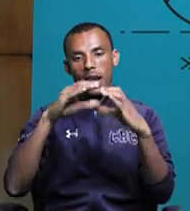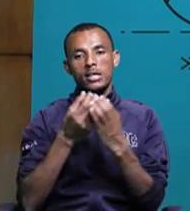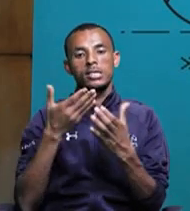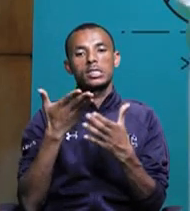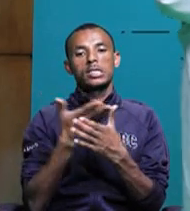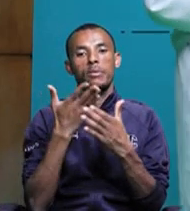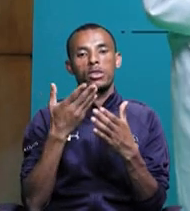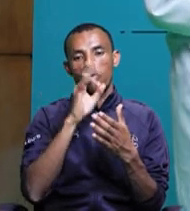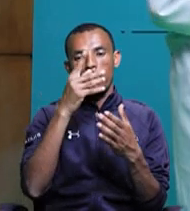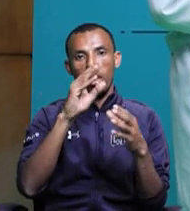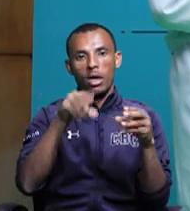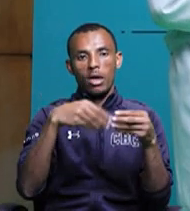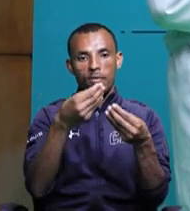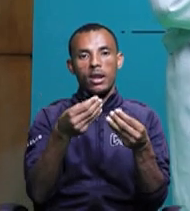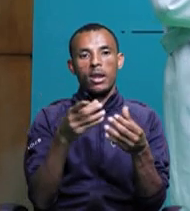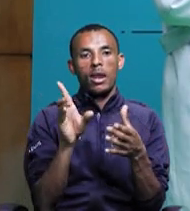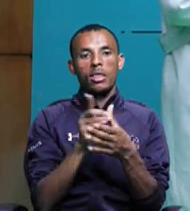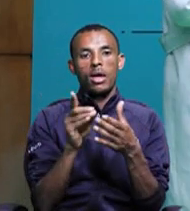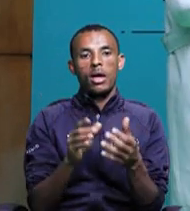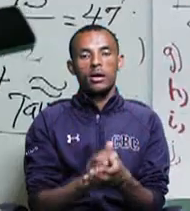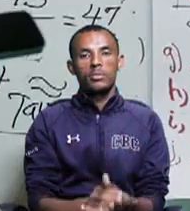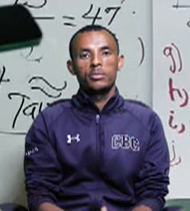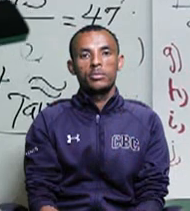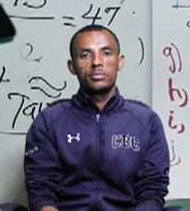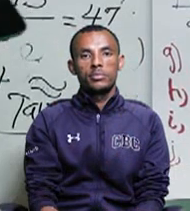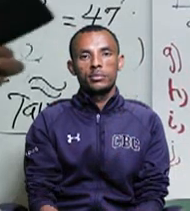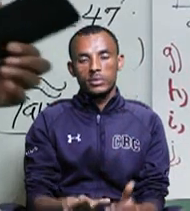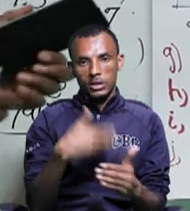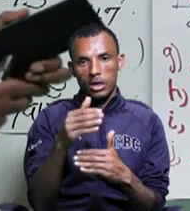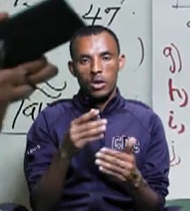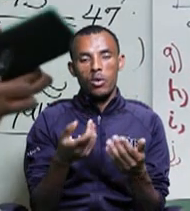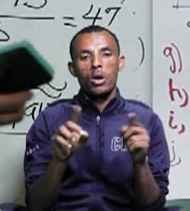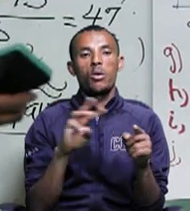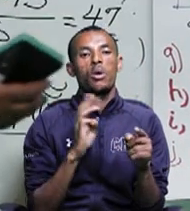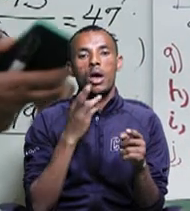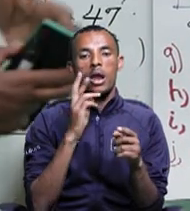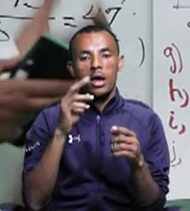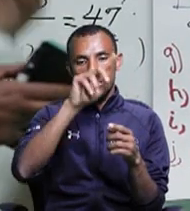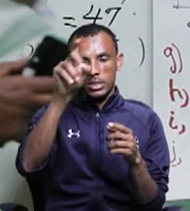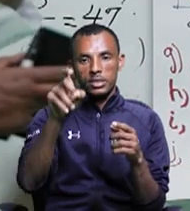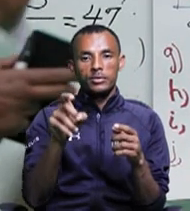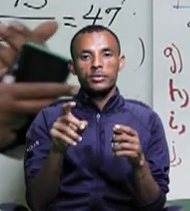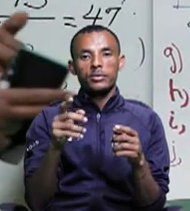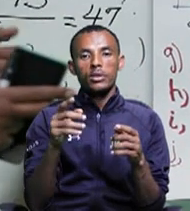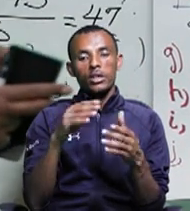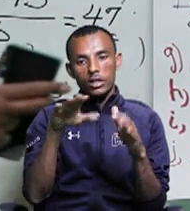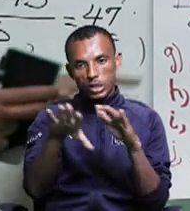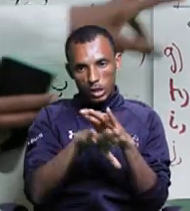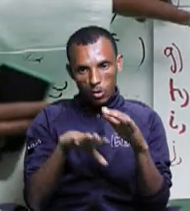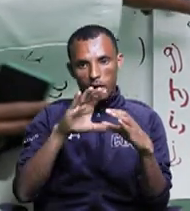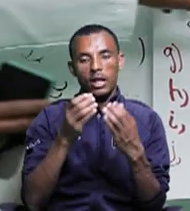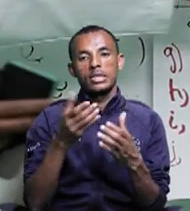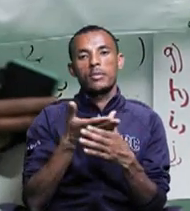limits of a given data. Then, when you are asked that, the lower class limit of the